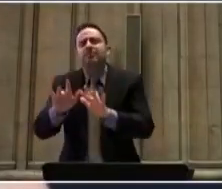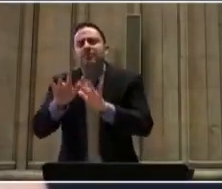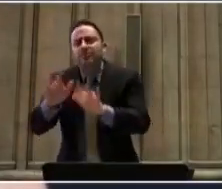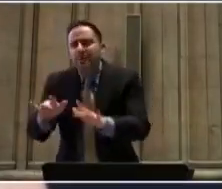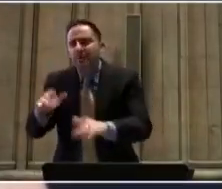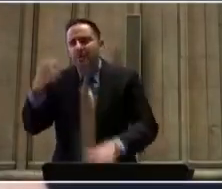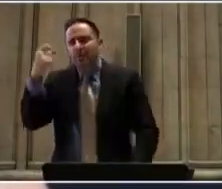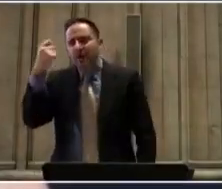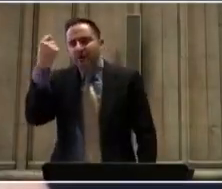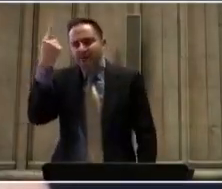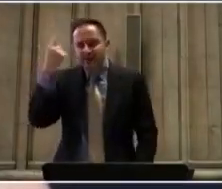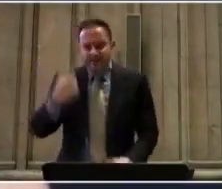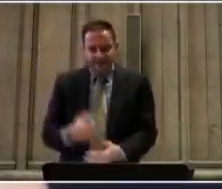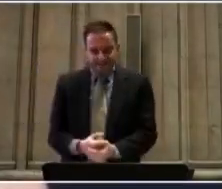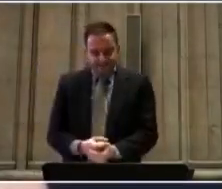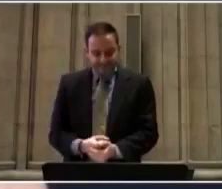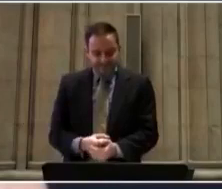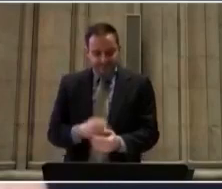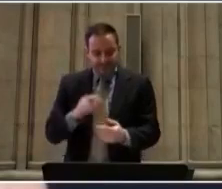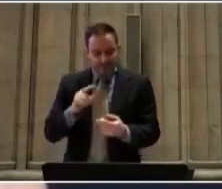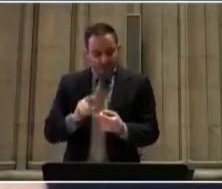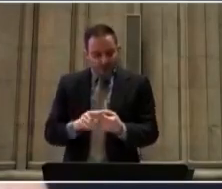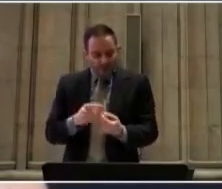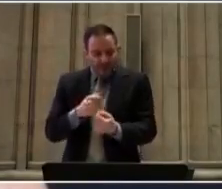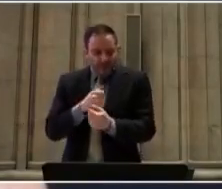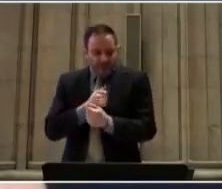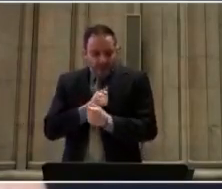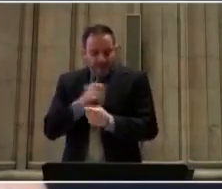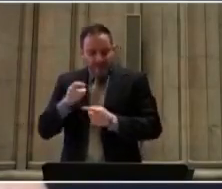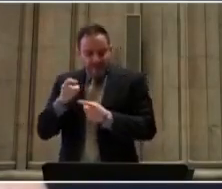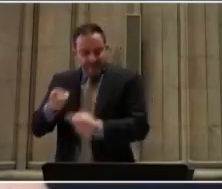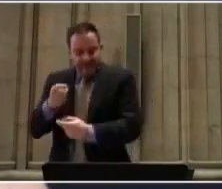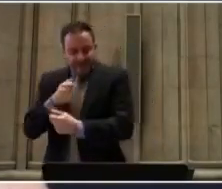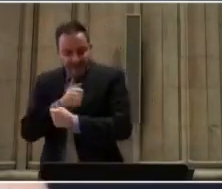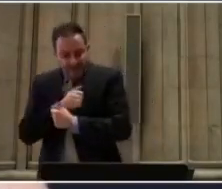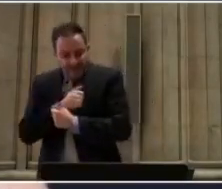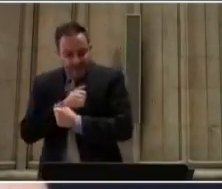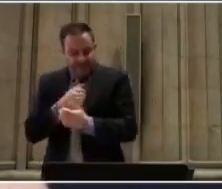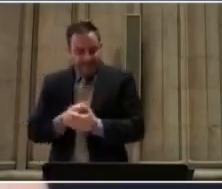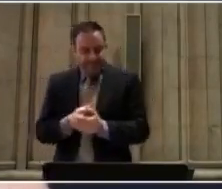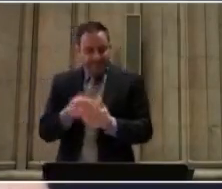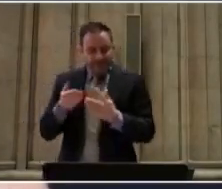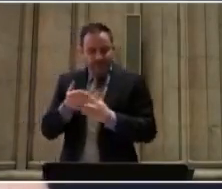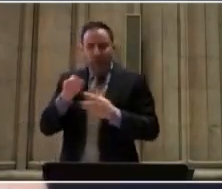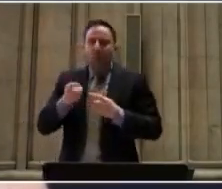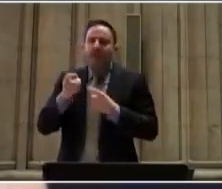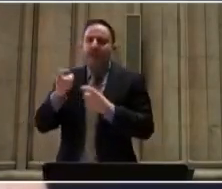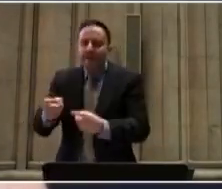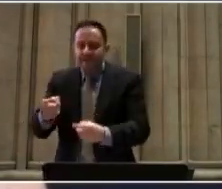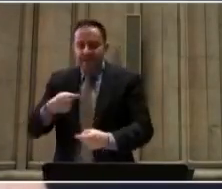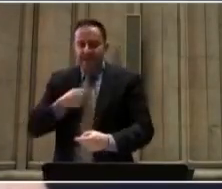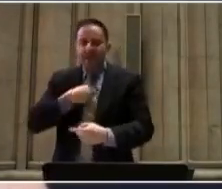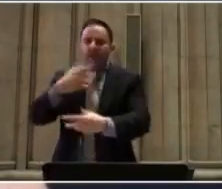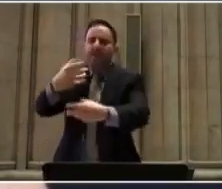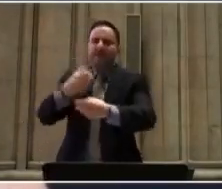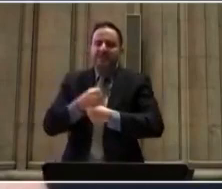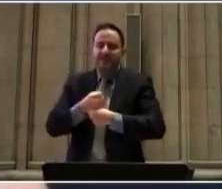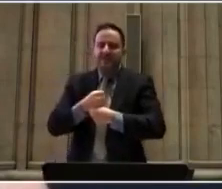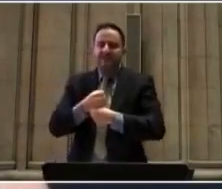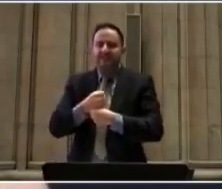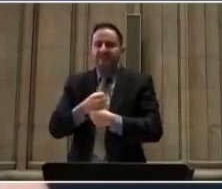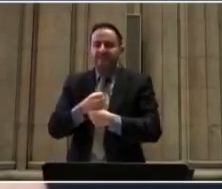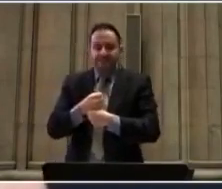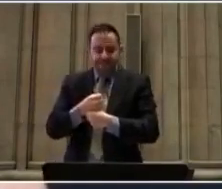to understand, to be loved as to love. For it is in giving that we receive, and it